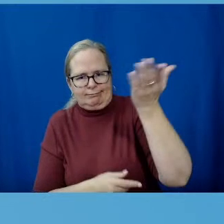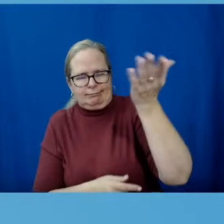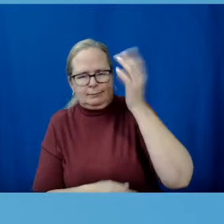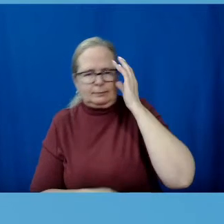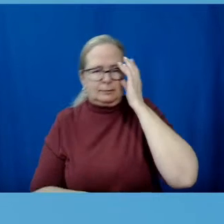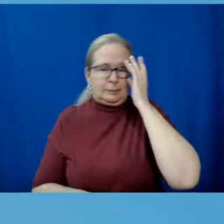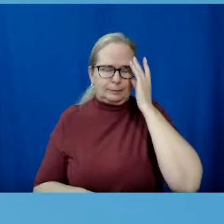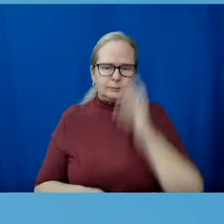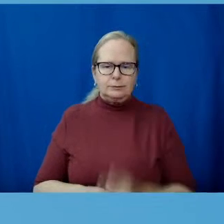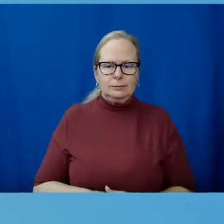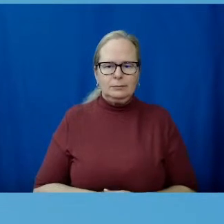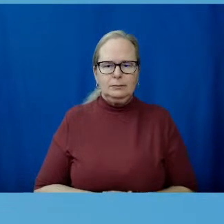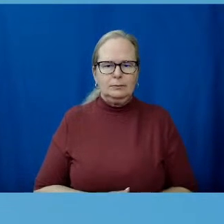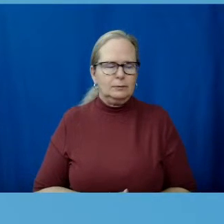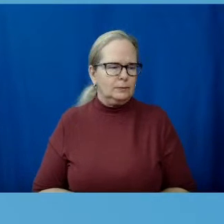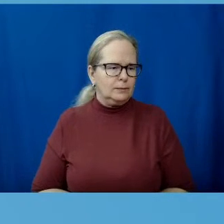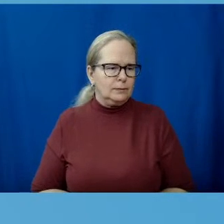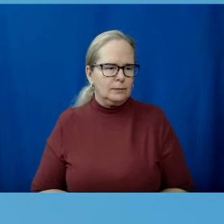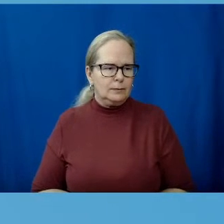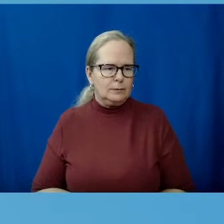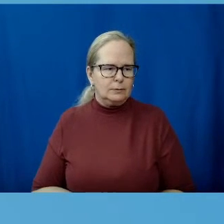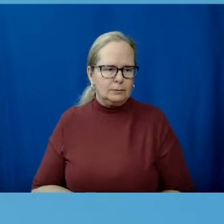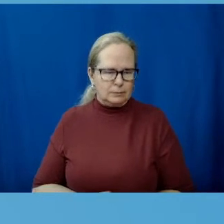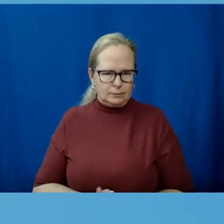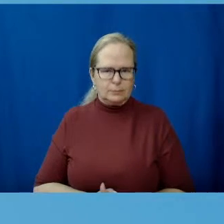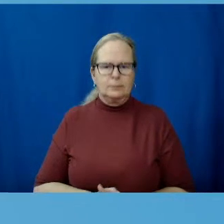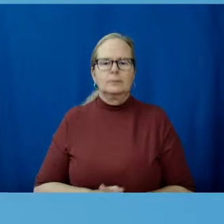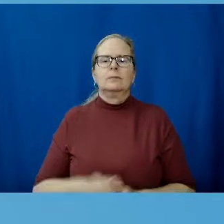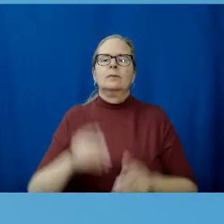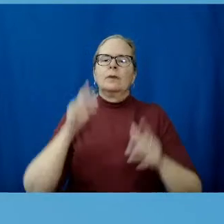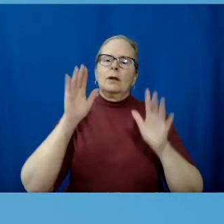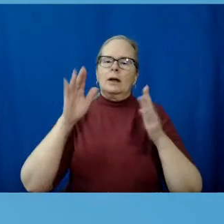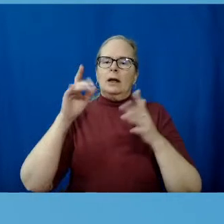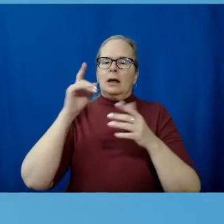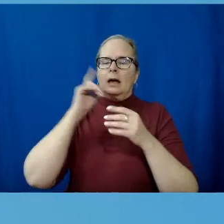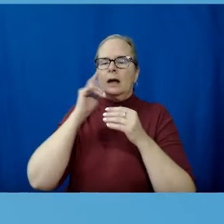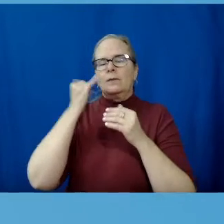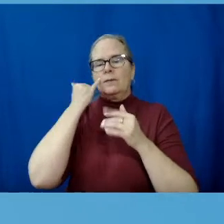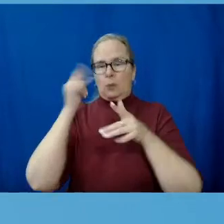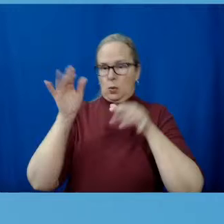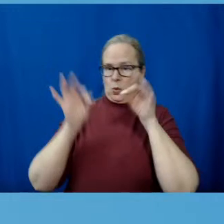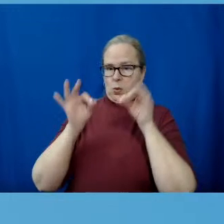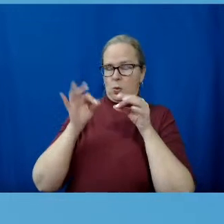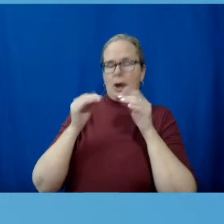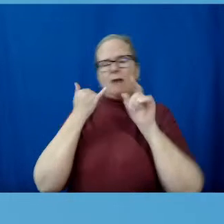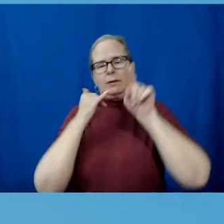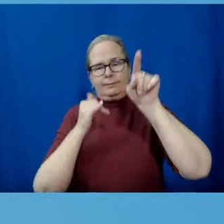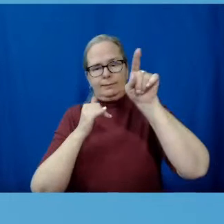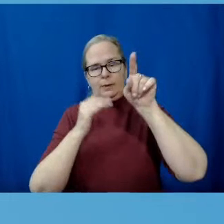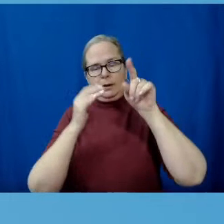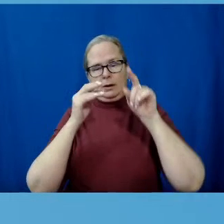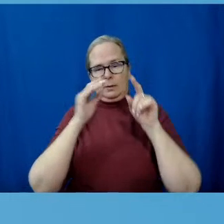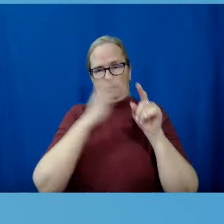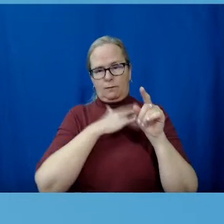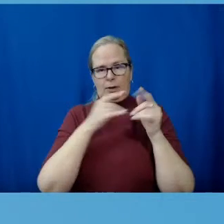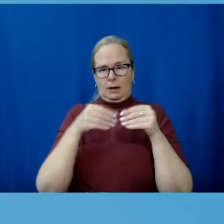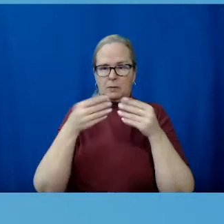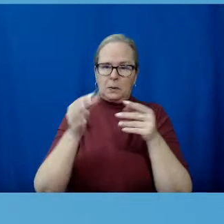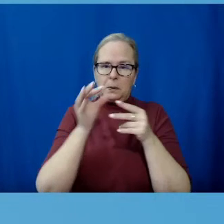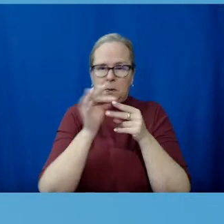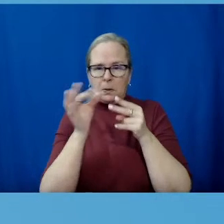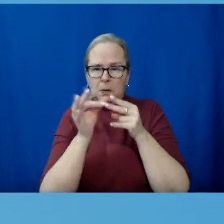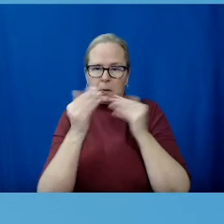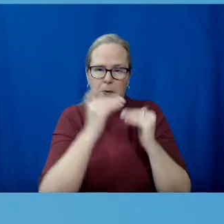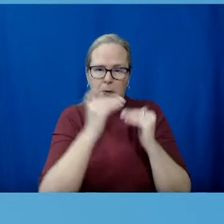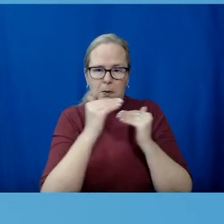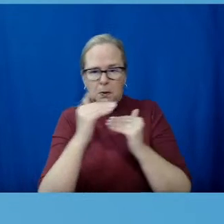extent. But I think in the context of what we're facing right now, it's really important to remember that at election time, when it comes to a crisis